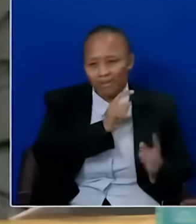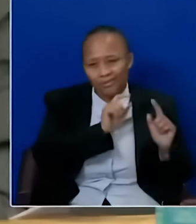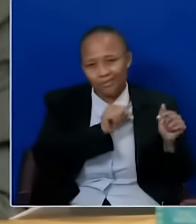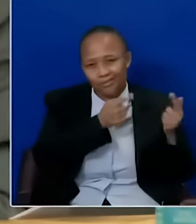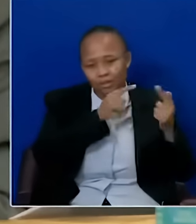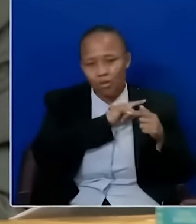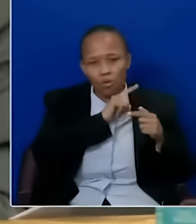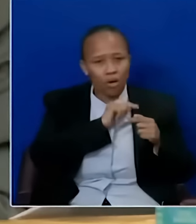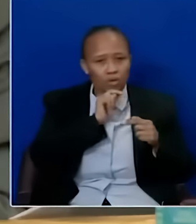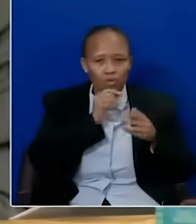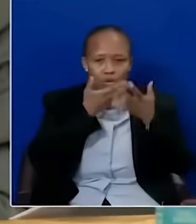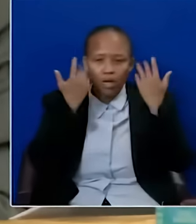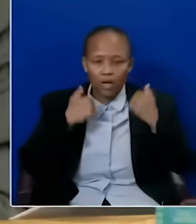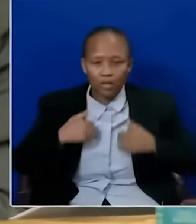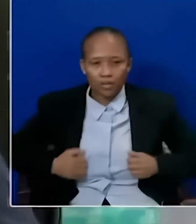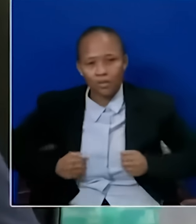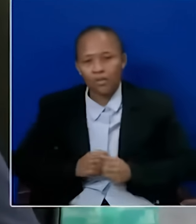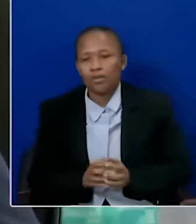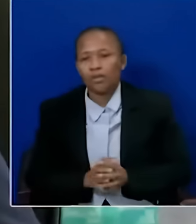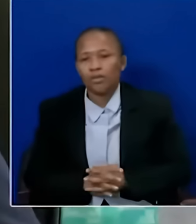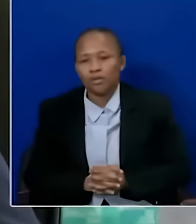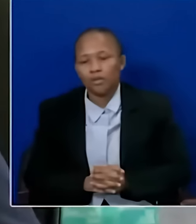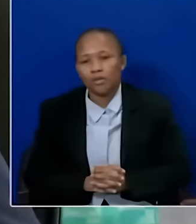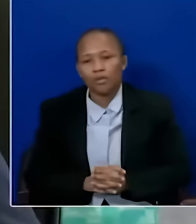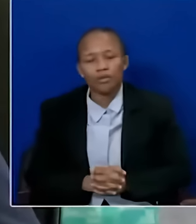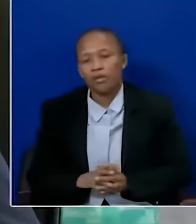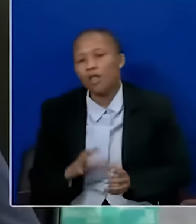Thanks, Brigadier. Those are all of my questions.